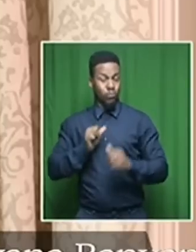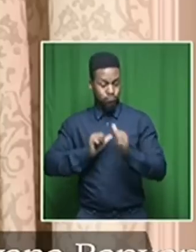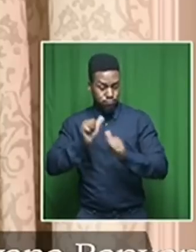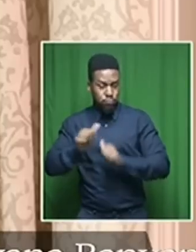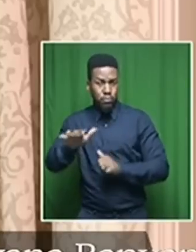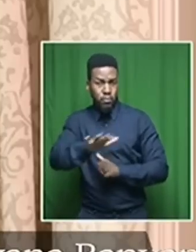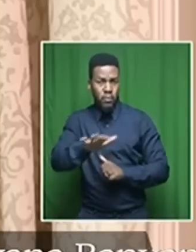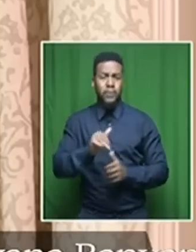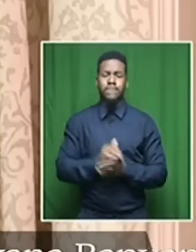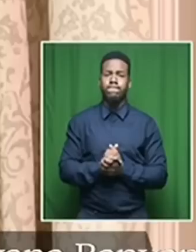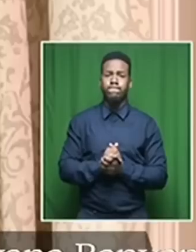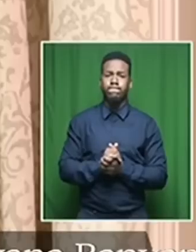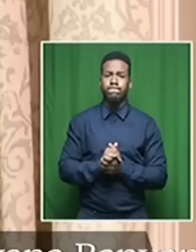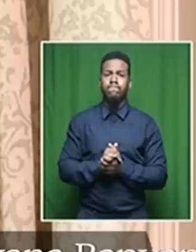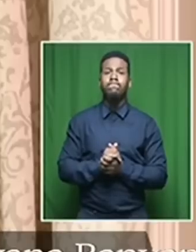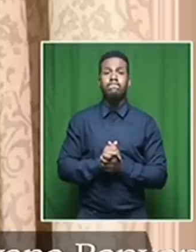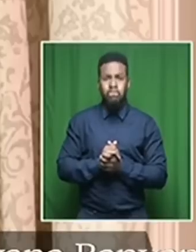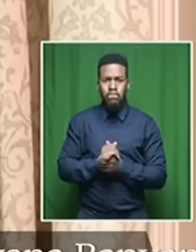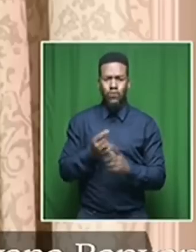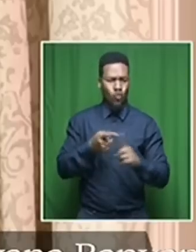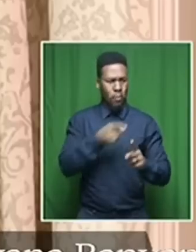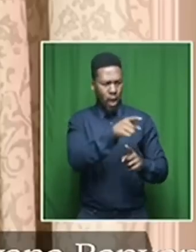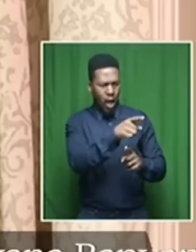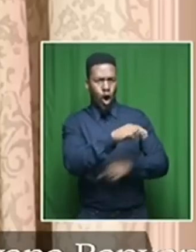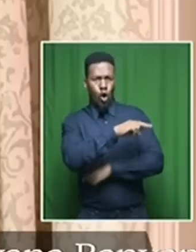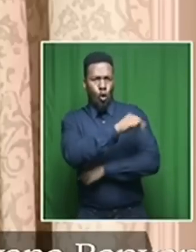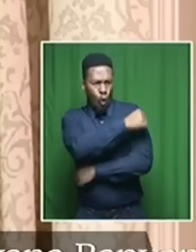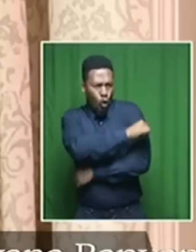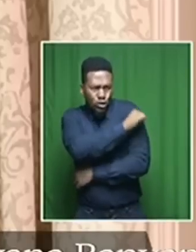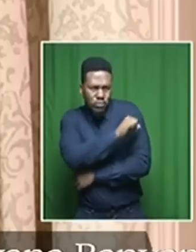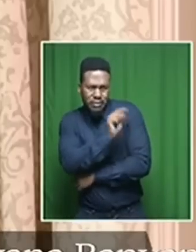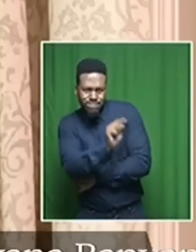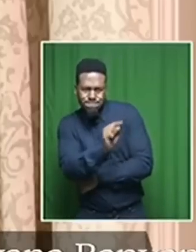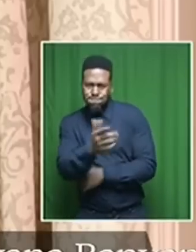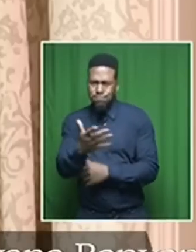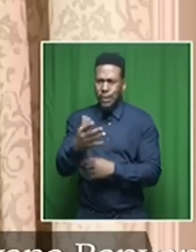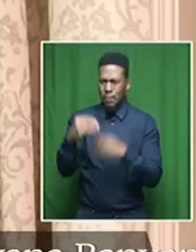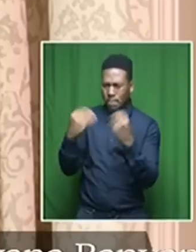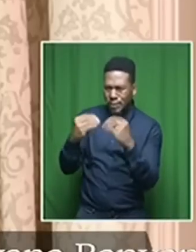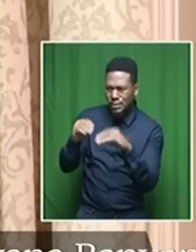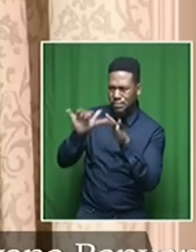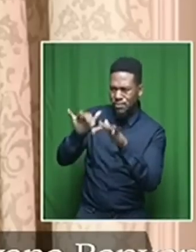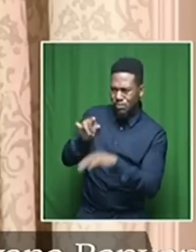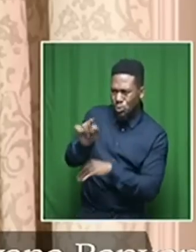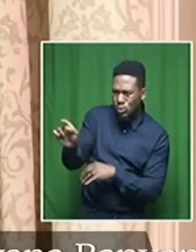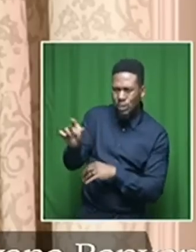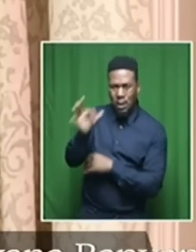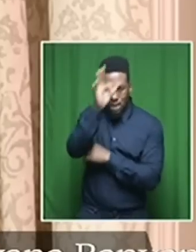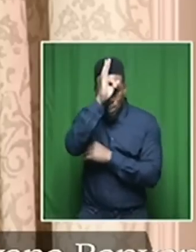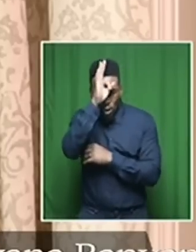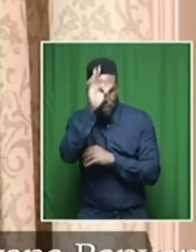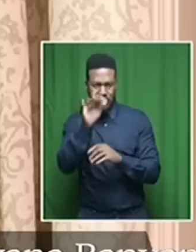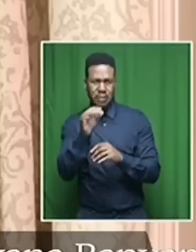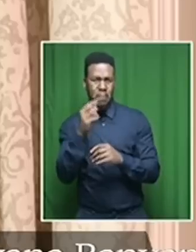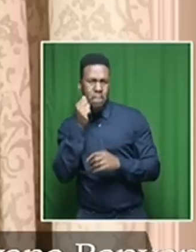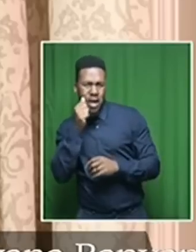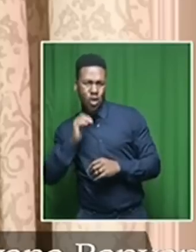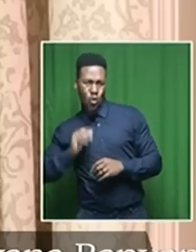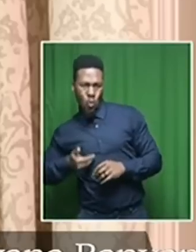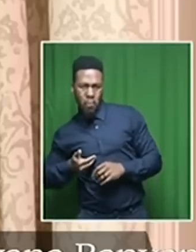place. From healthcare workers to entrepreneurs, from policemen